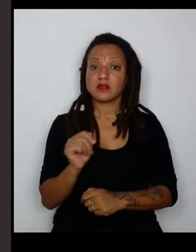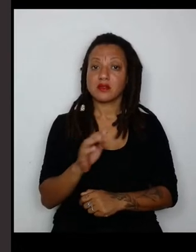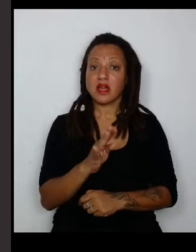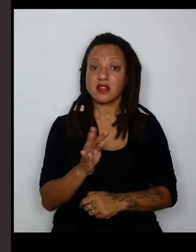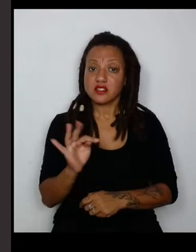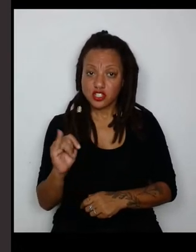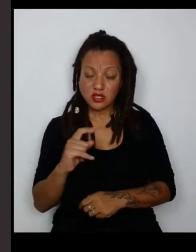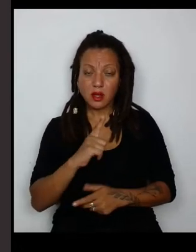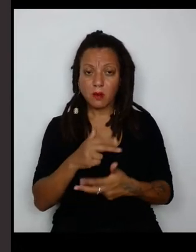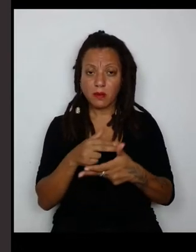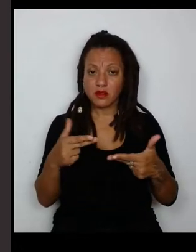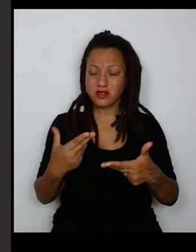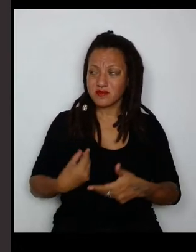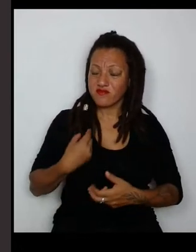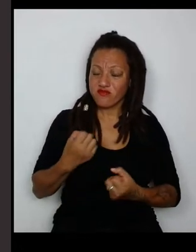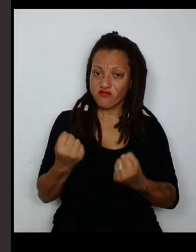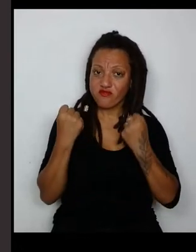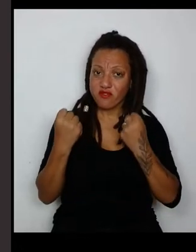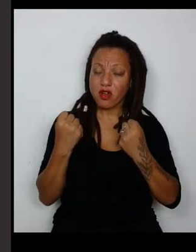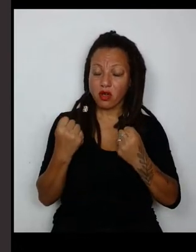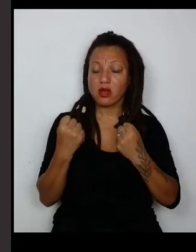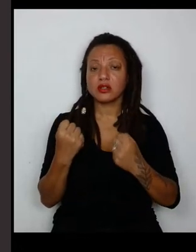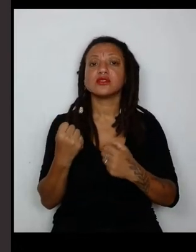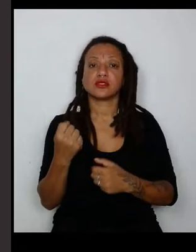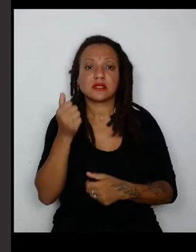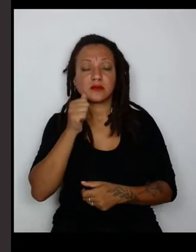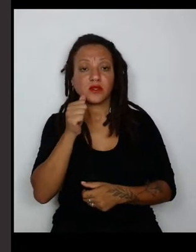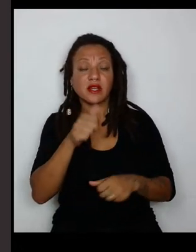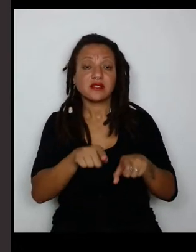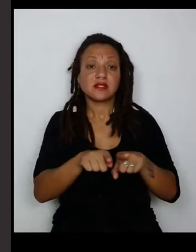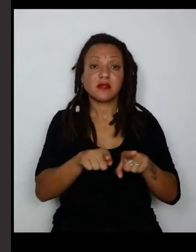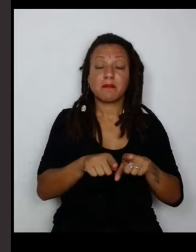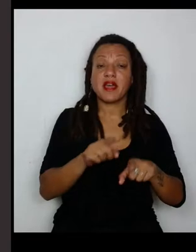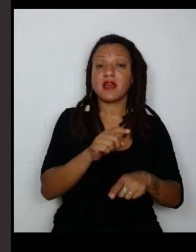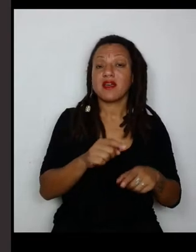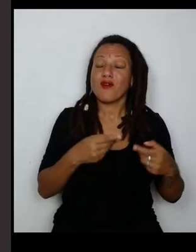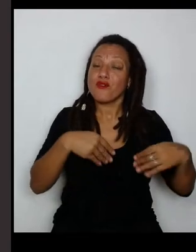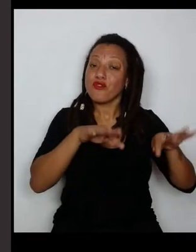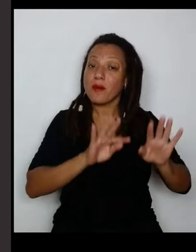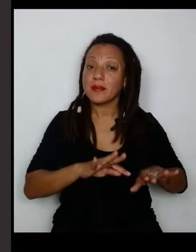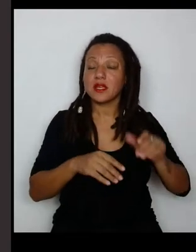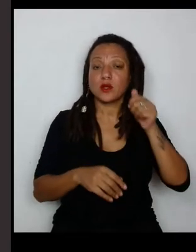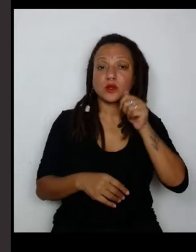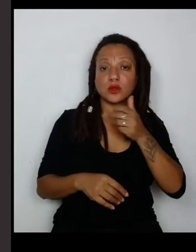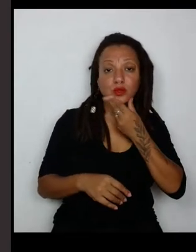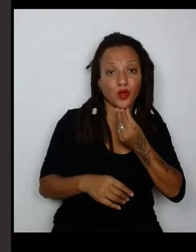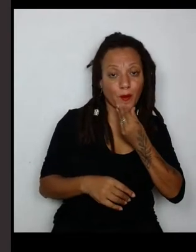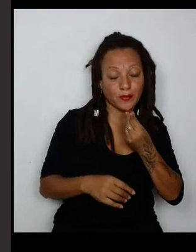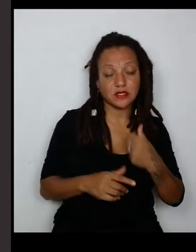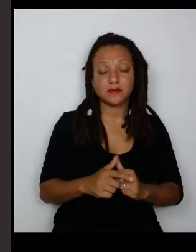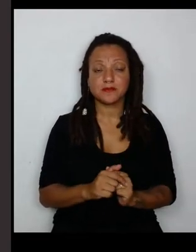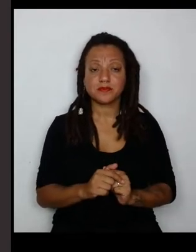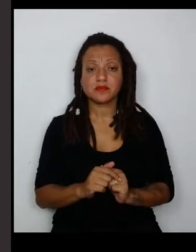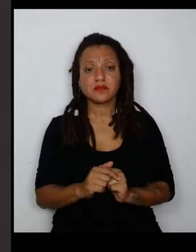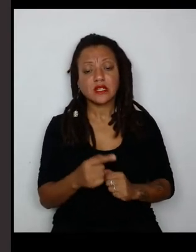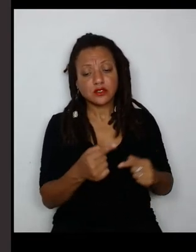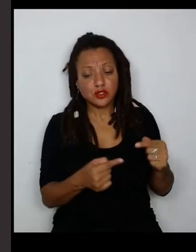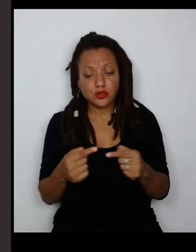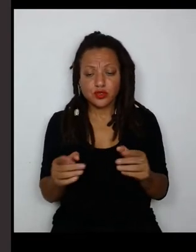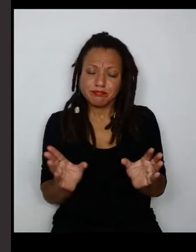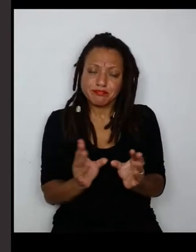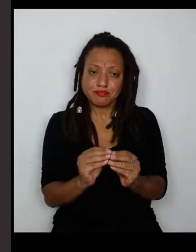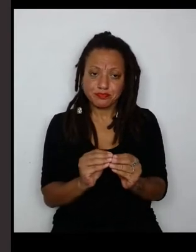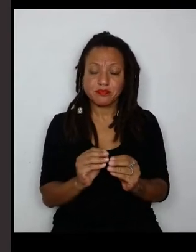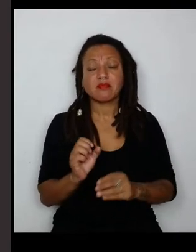and we discussed one more point if briefly that our colonialists go again produced a body of works that appealed to future